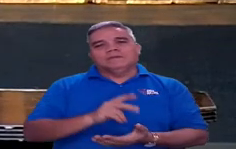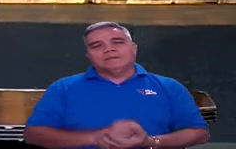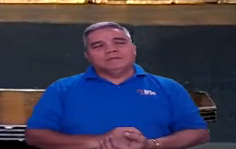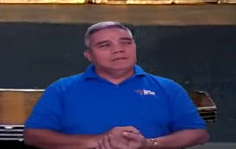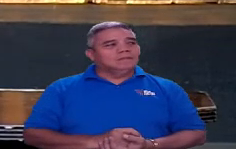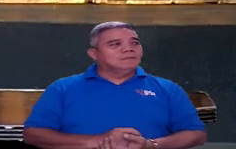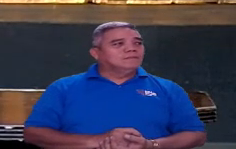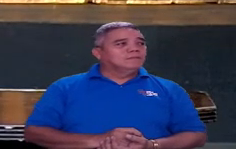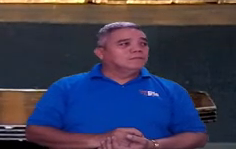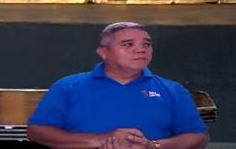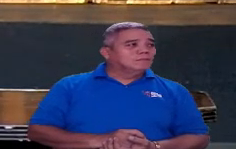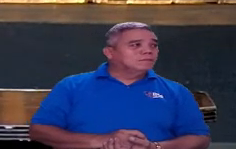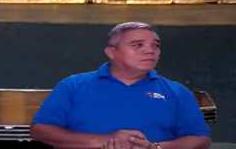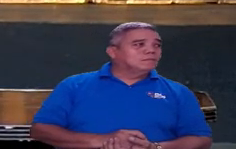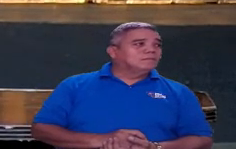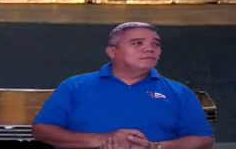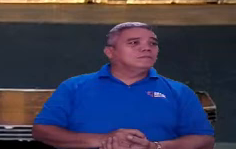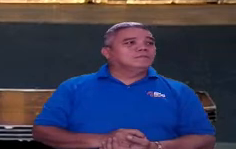Grabe kayo.